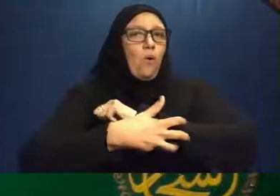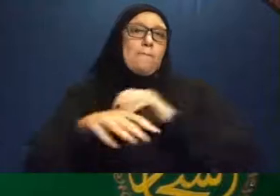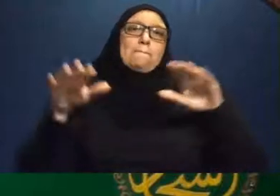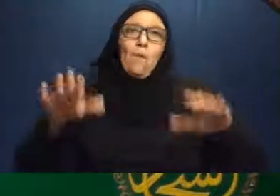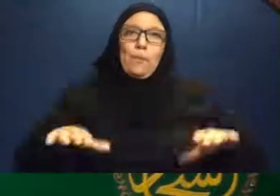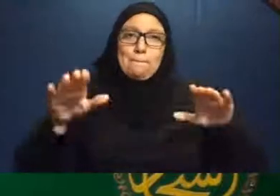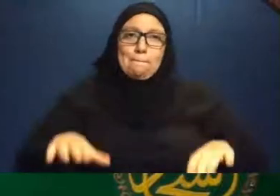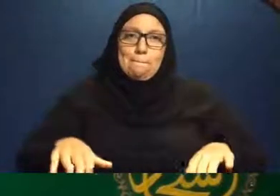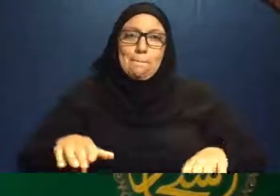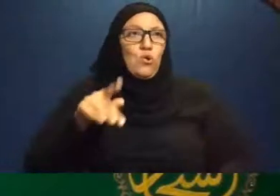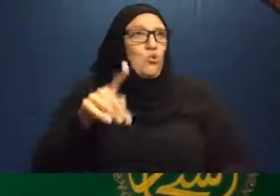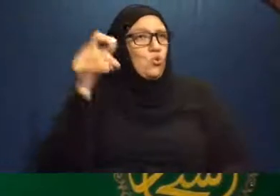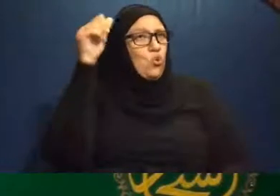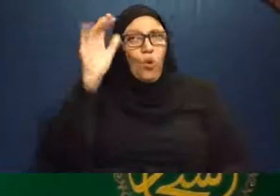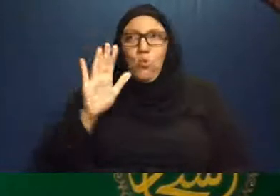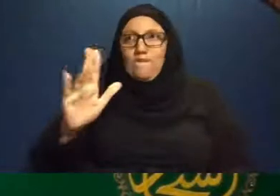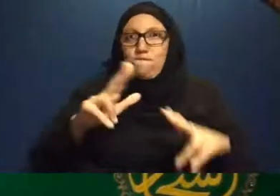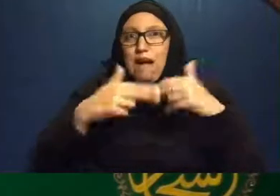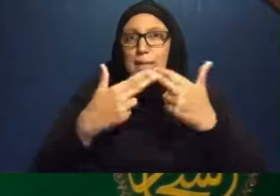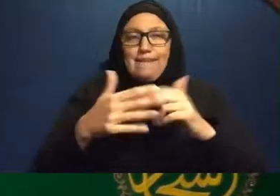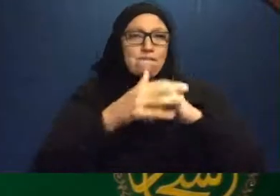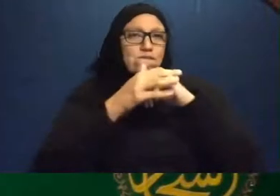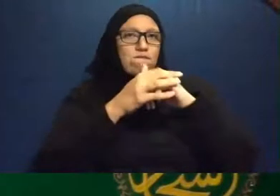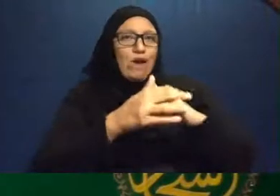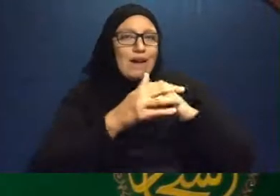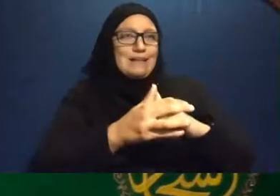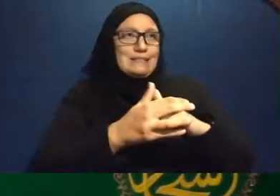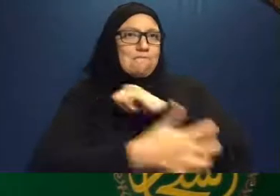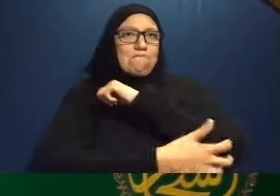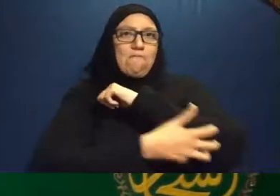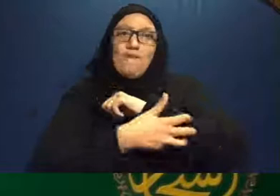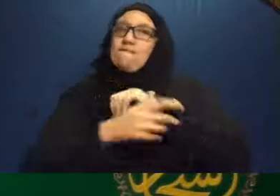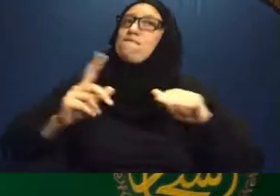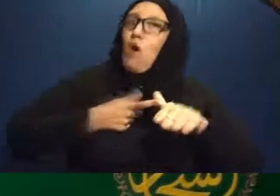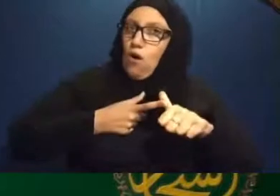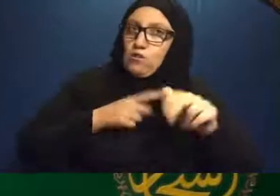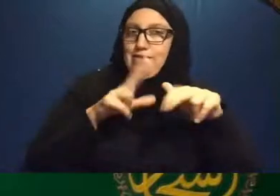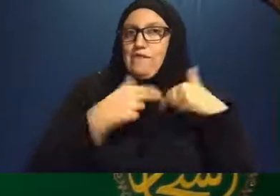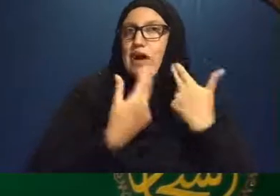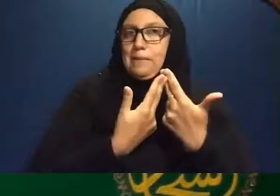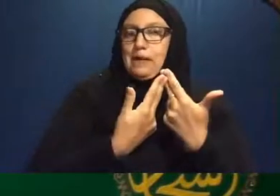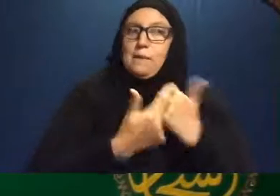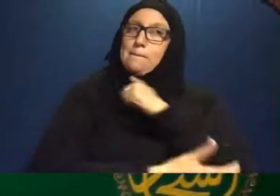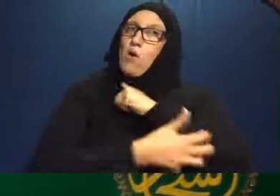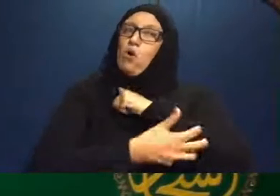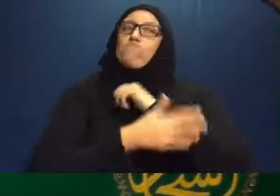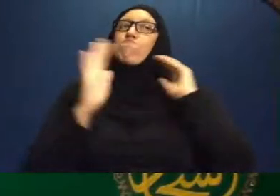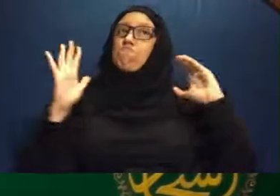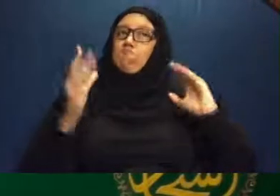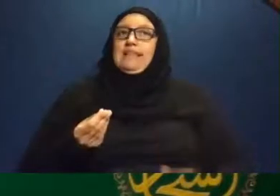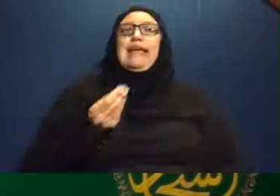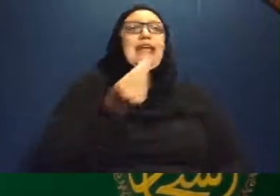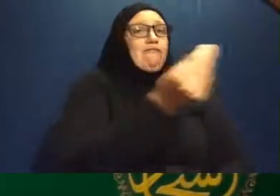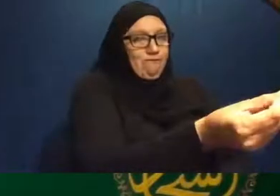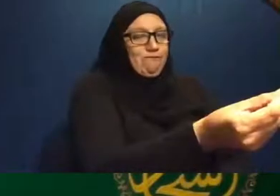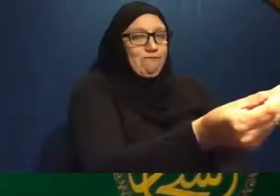If you know anyone among your friends and relatives, families get the first priority. If you know someone